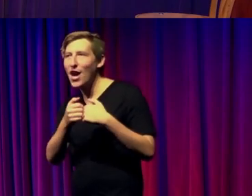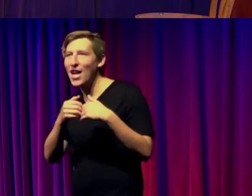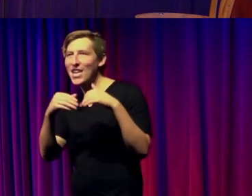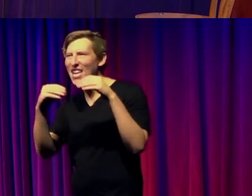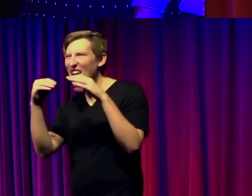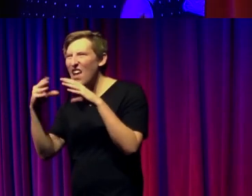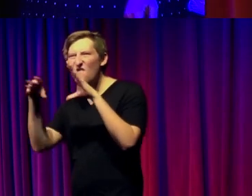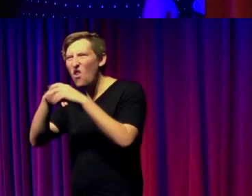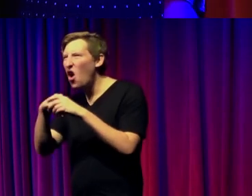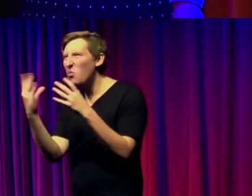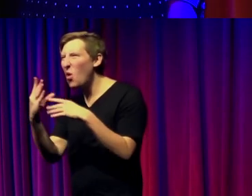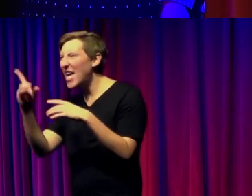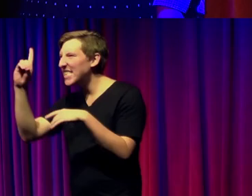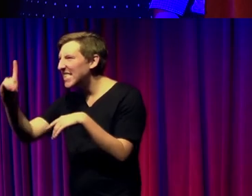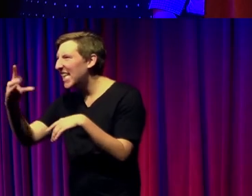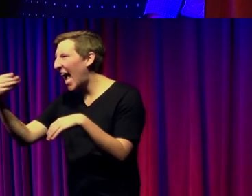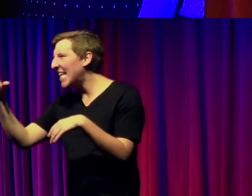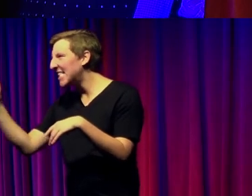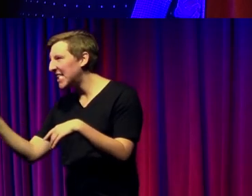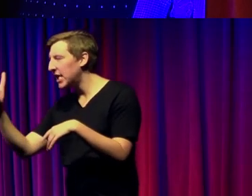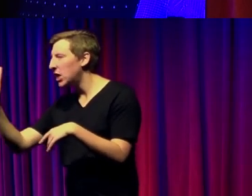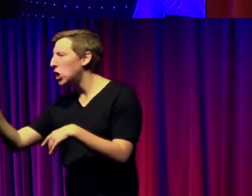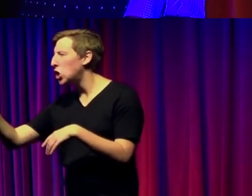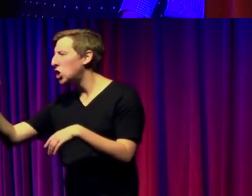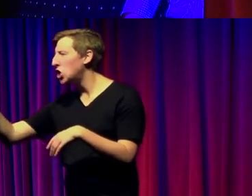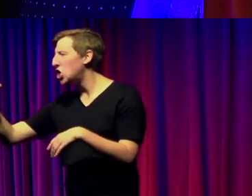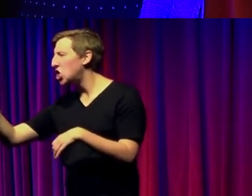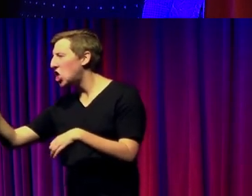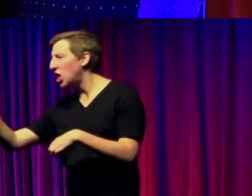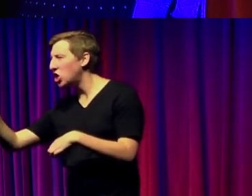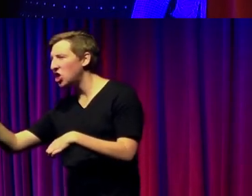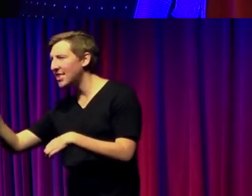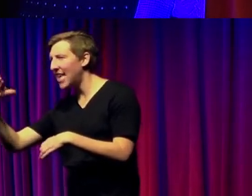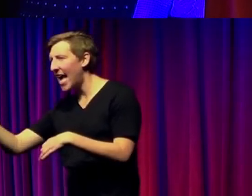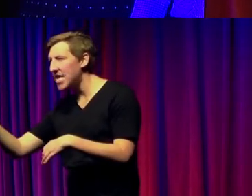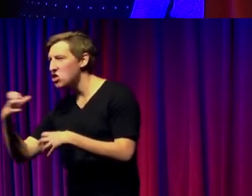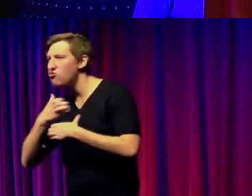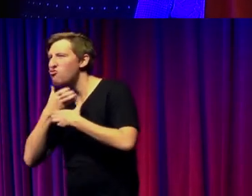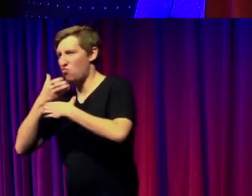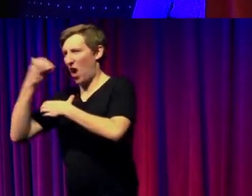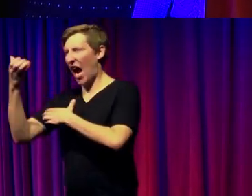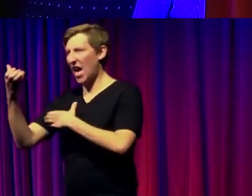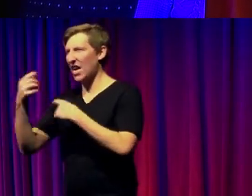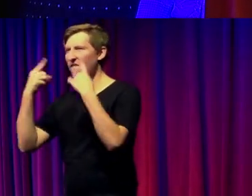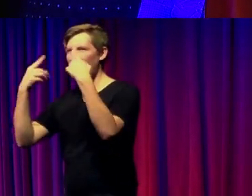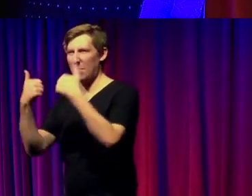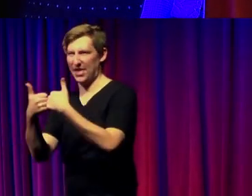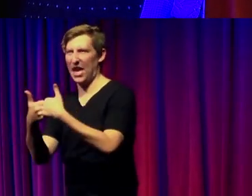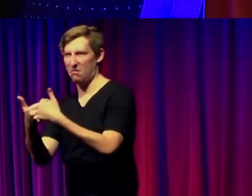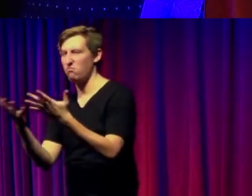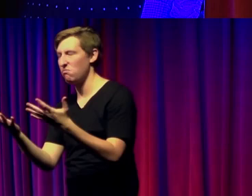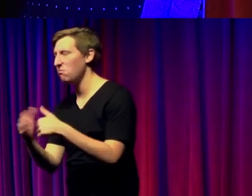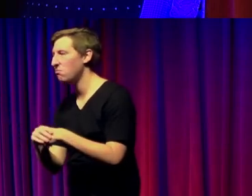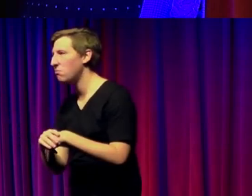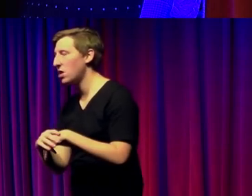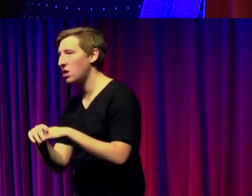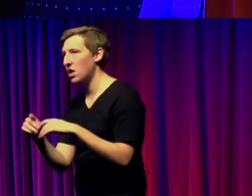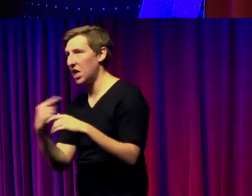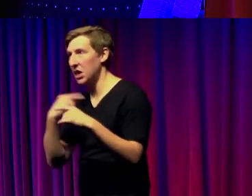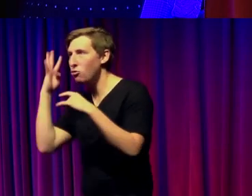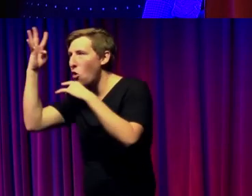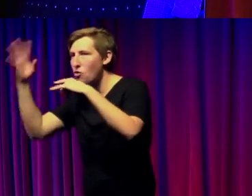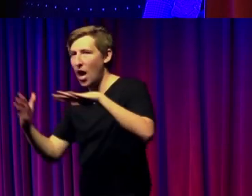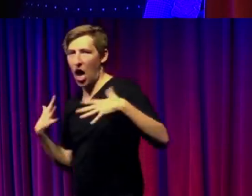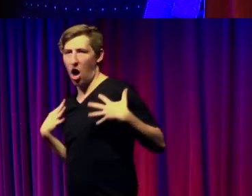try new things. And so, like, we create a character, and he's, like, super into it, and, like, ready and excited. And I'm like, okay, cool. I'm just, like, coming up to play.